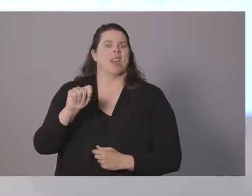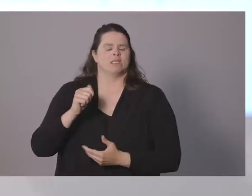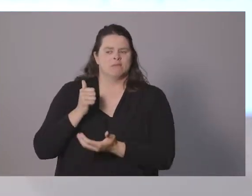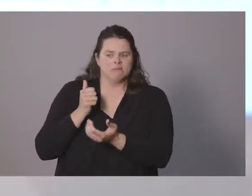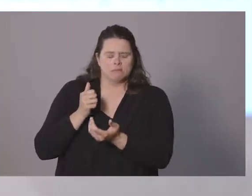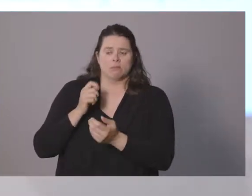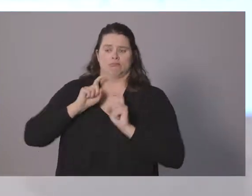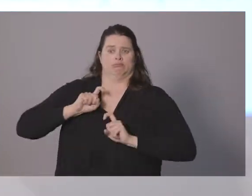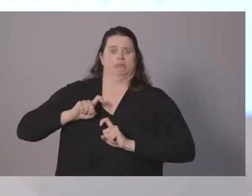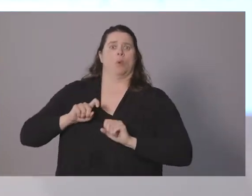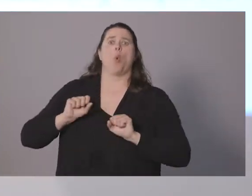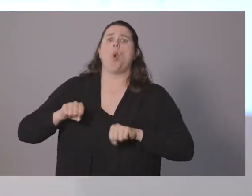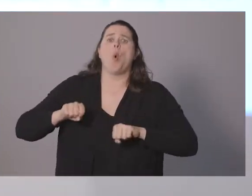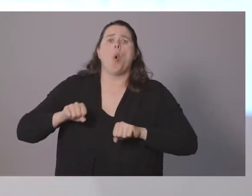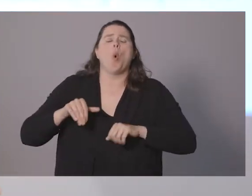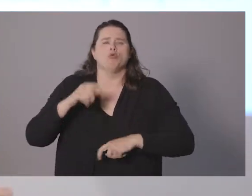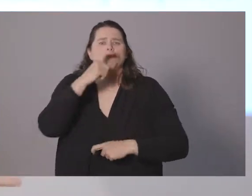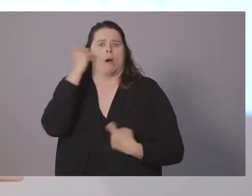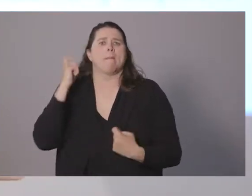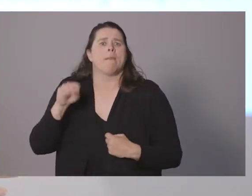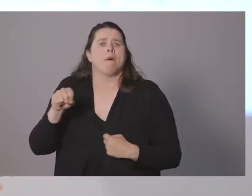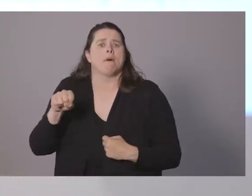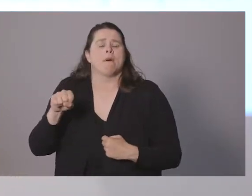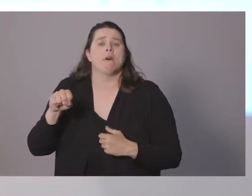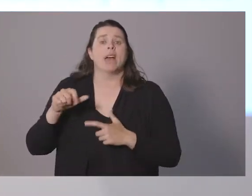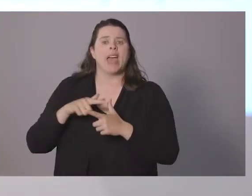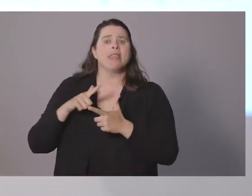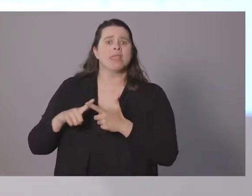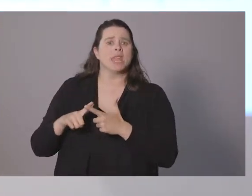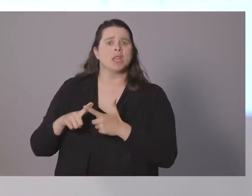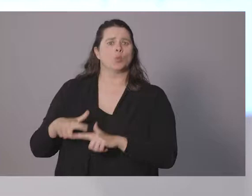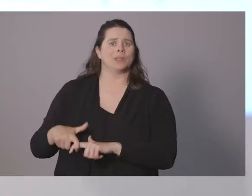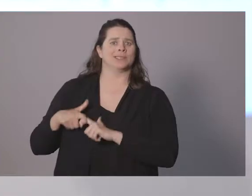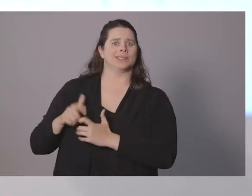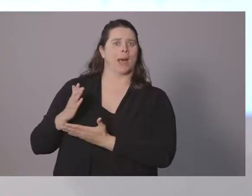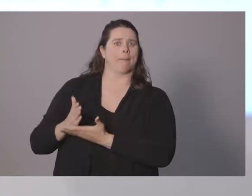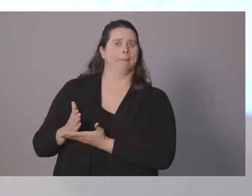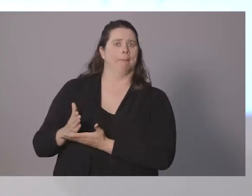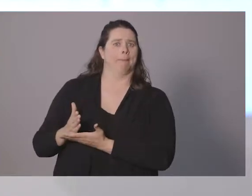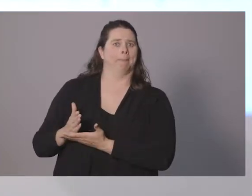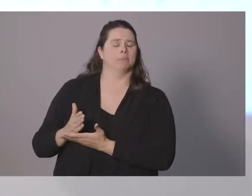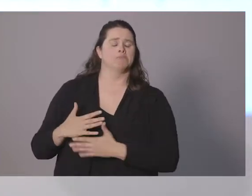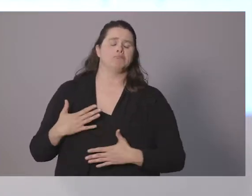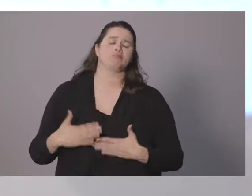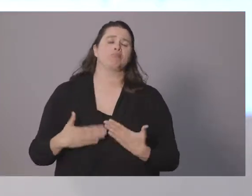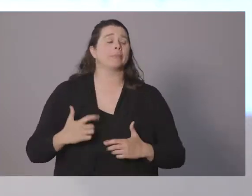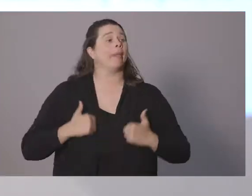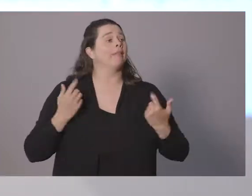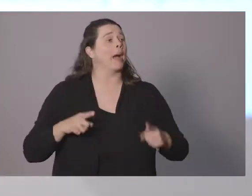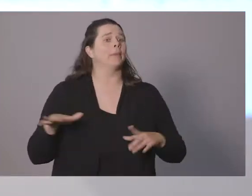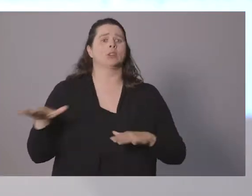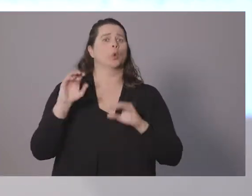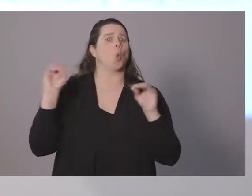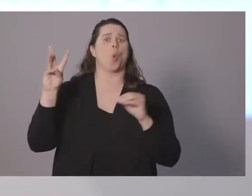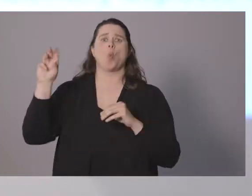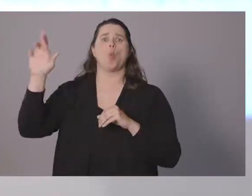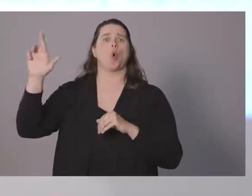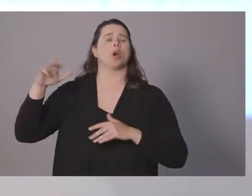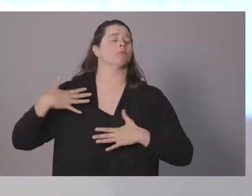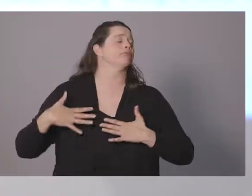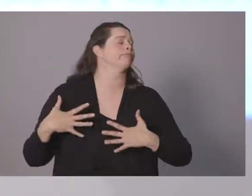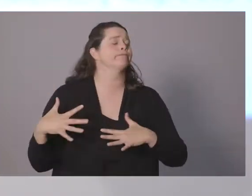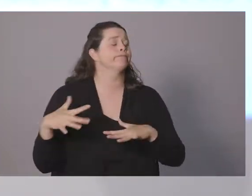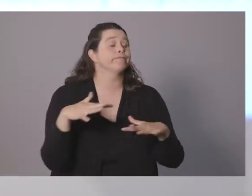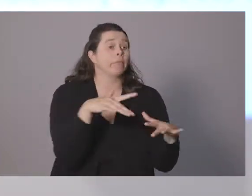War came around, then we started researching it again. And we're in this third phase right